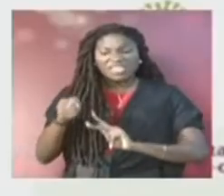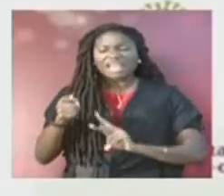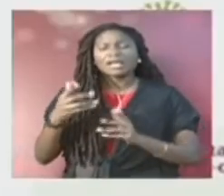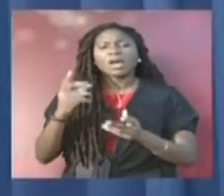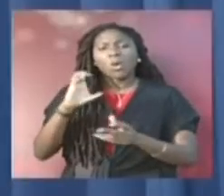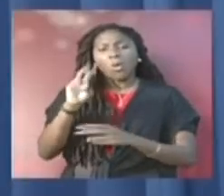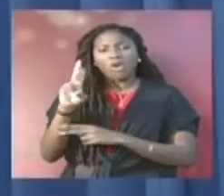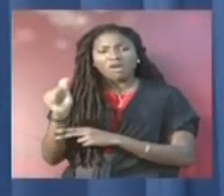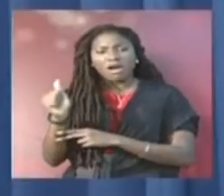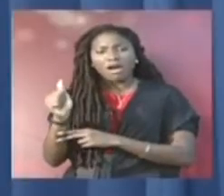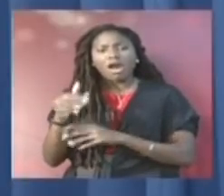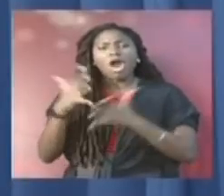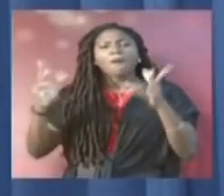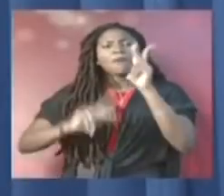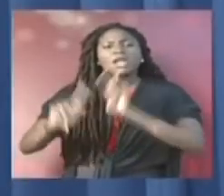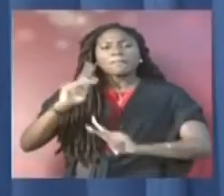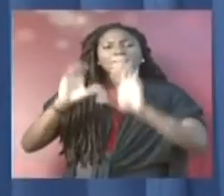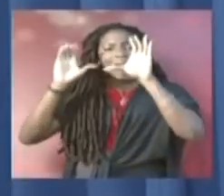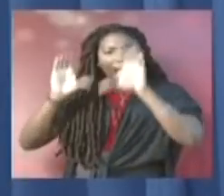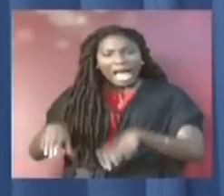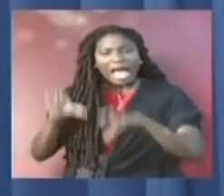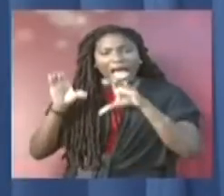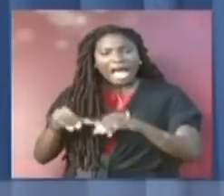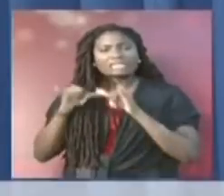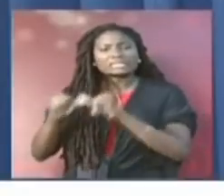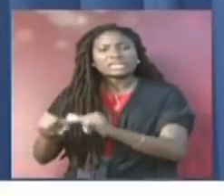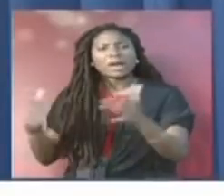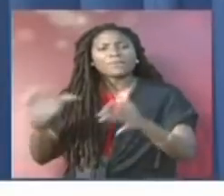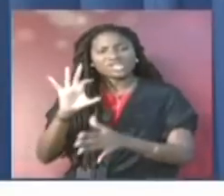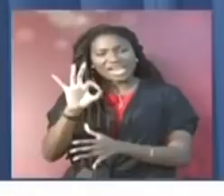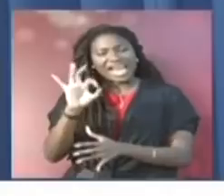there. We have a ward capacity of 98,